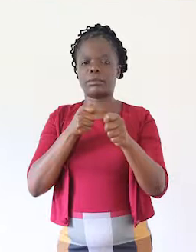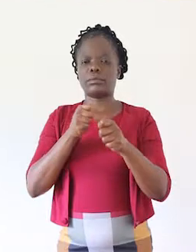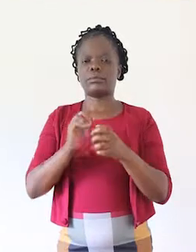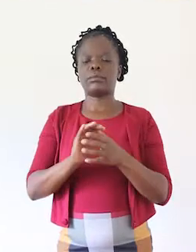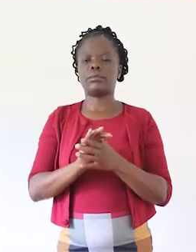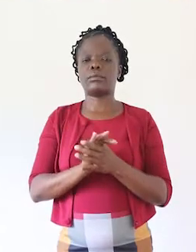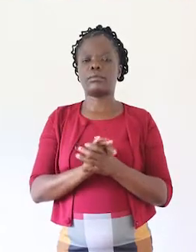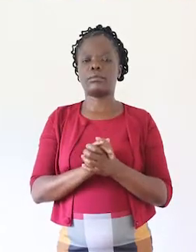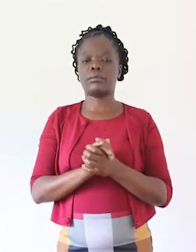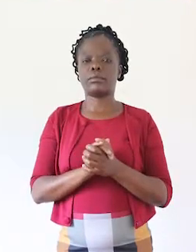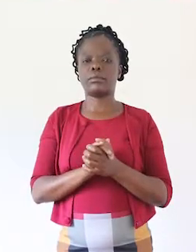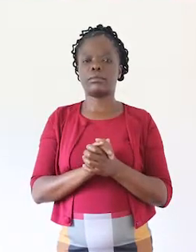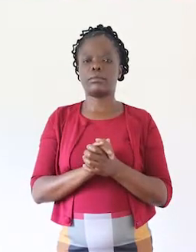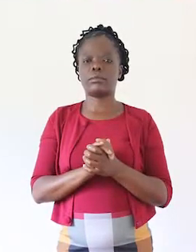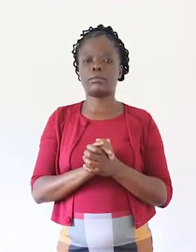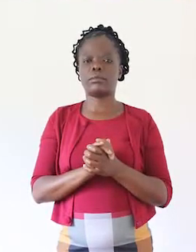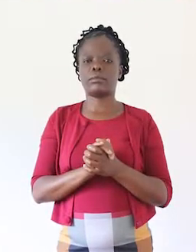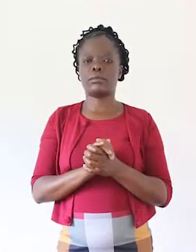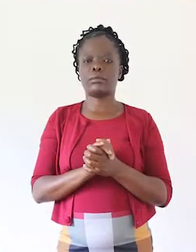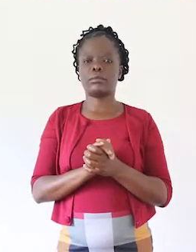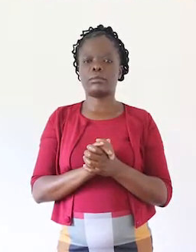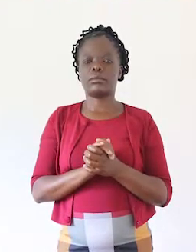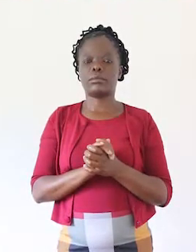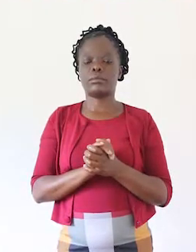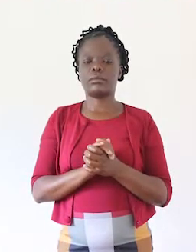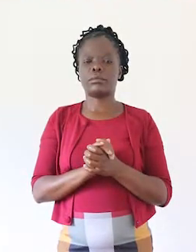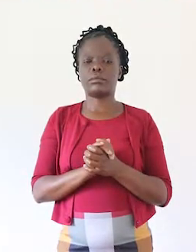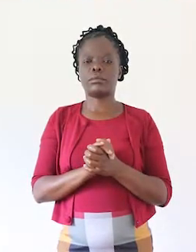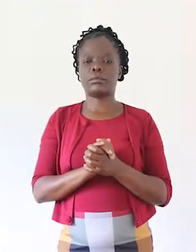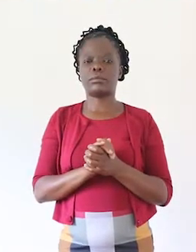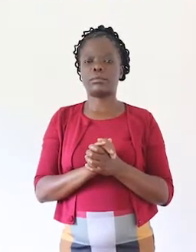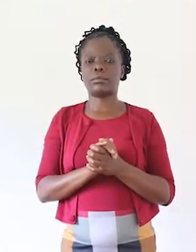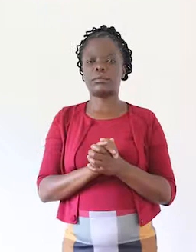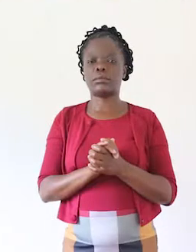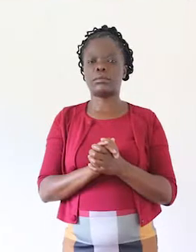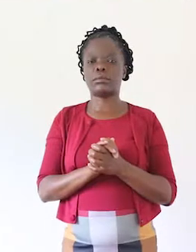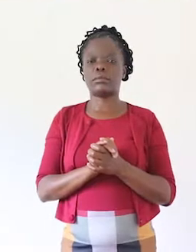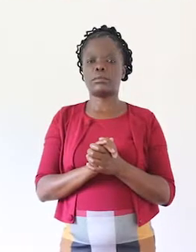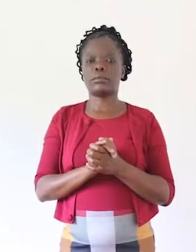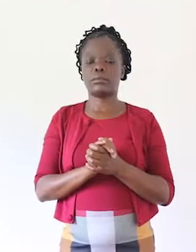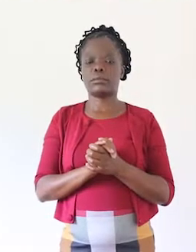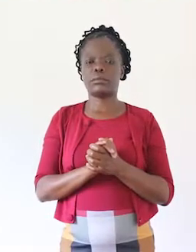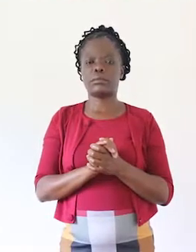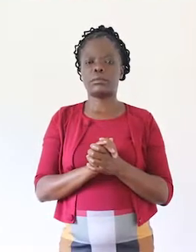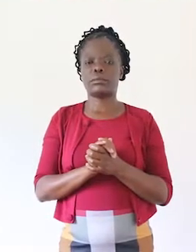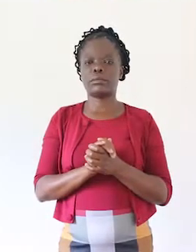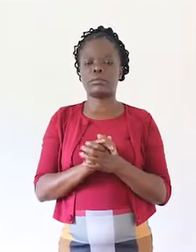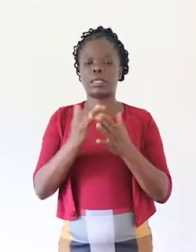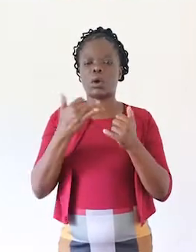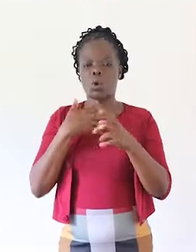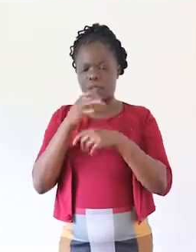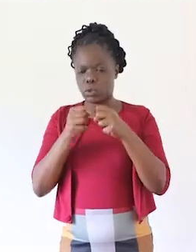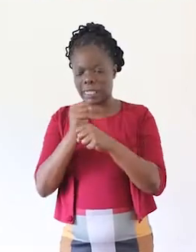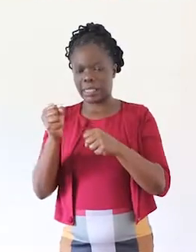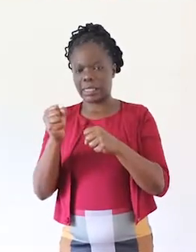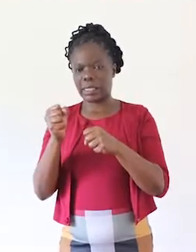Now put it this way. Stand. Yes. Now put it this way. Okay. Now we want to tie